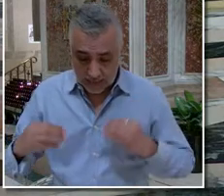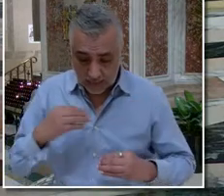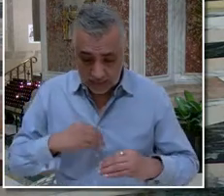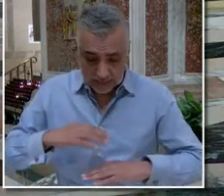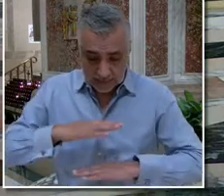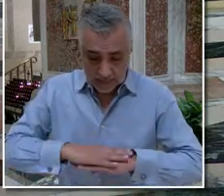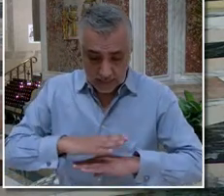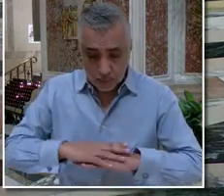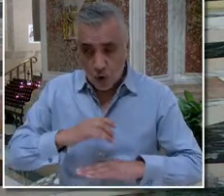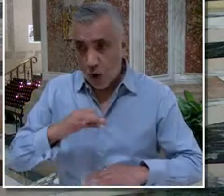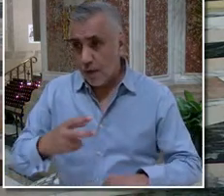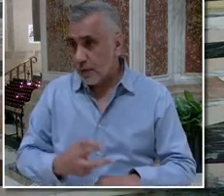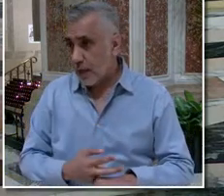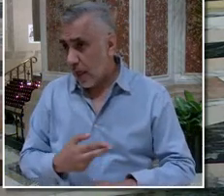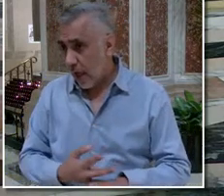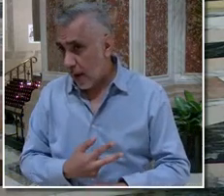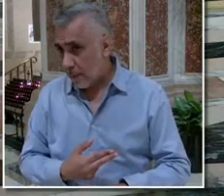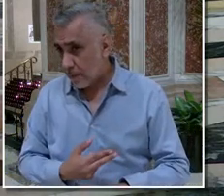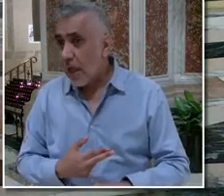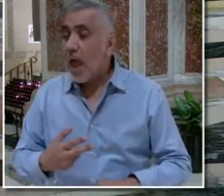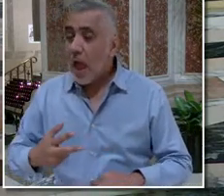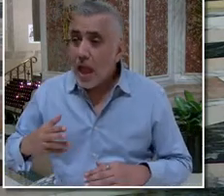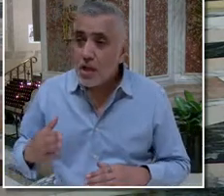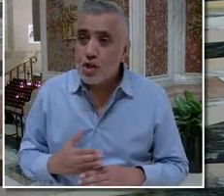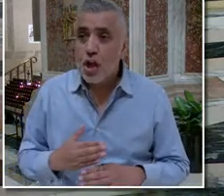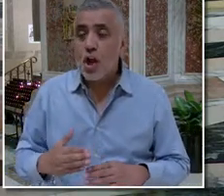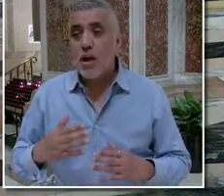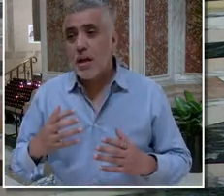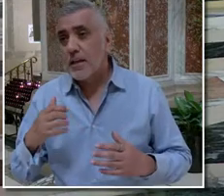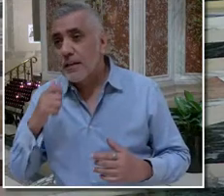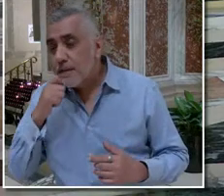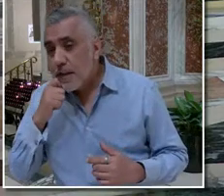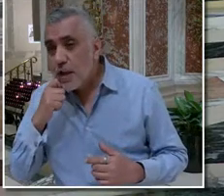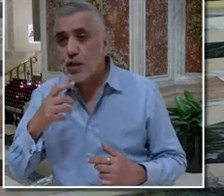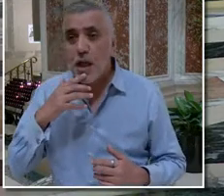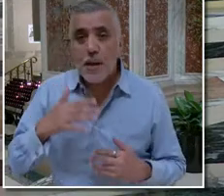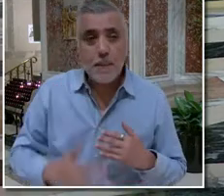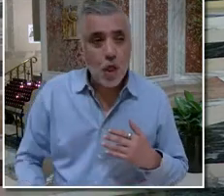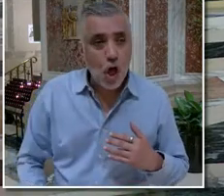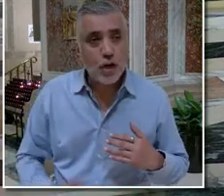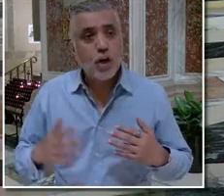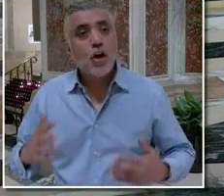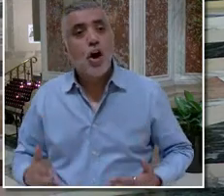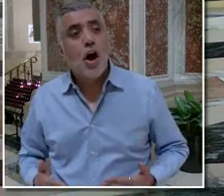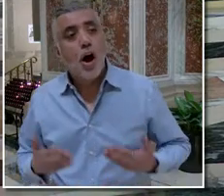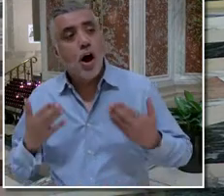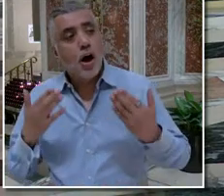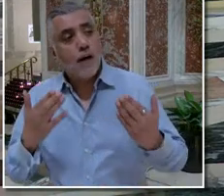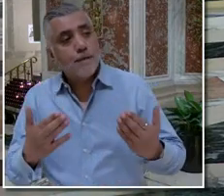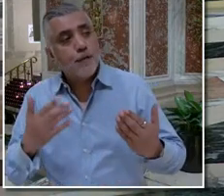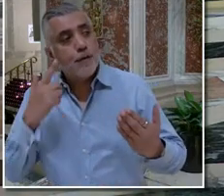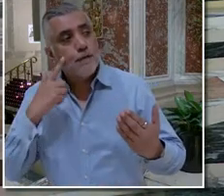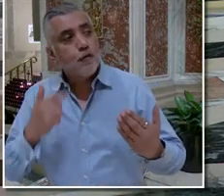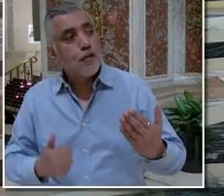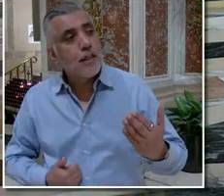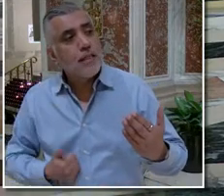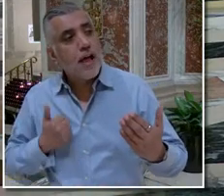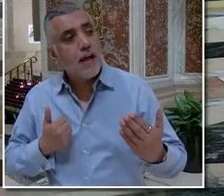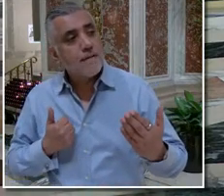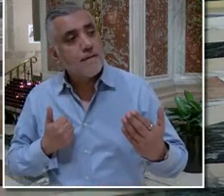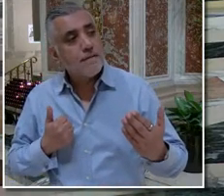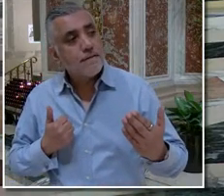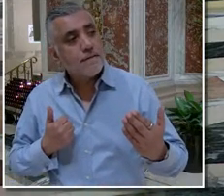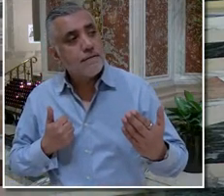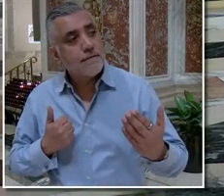table of the Lamb and share his flesh and blood offered for the life of the world.